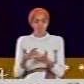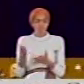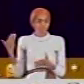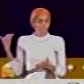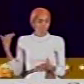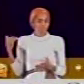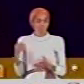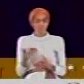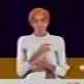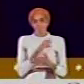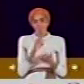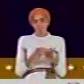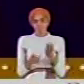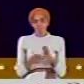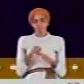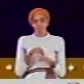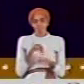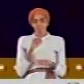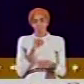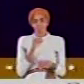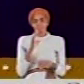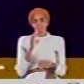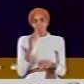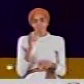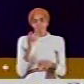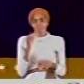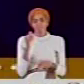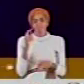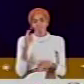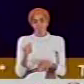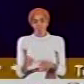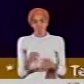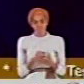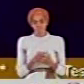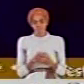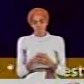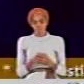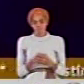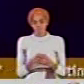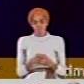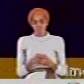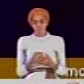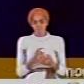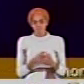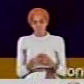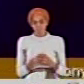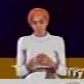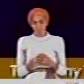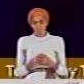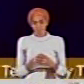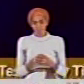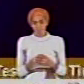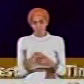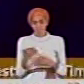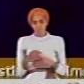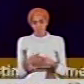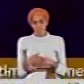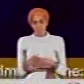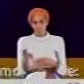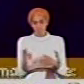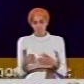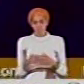held at Ibadan, the Lord divinely healed me. And before then, I also went for a